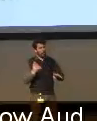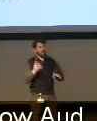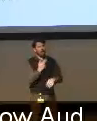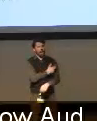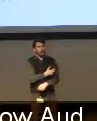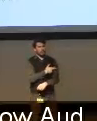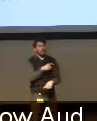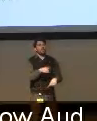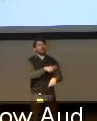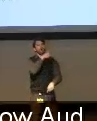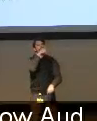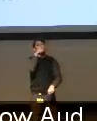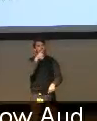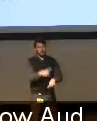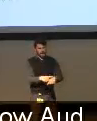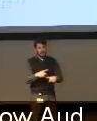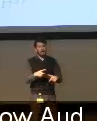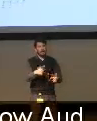census comes down.